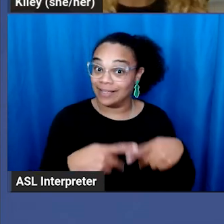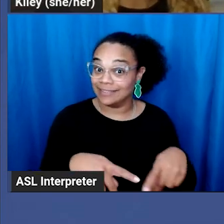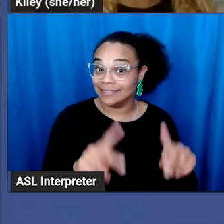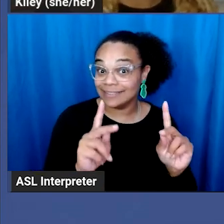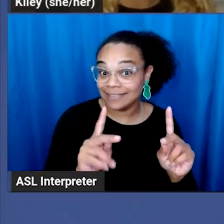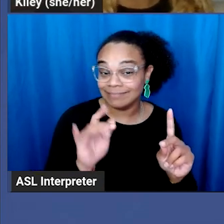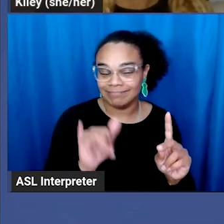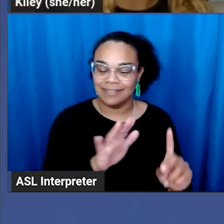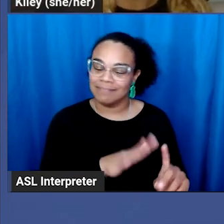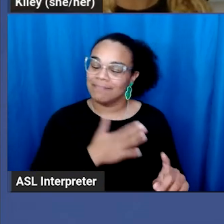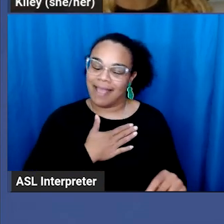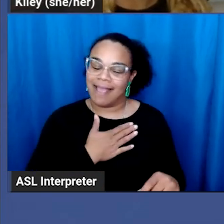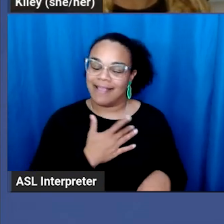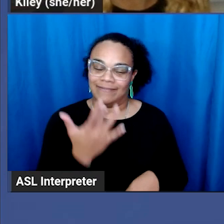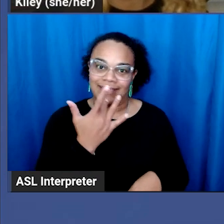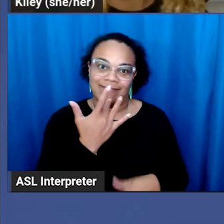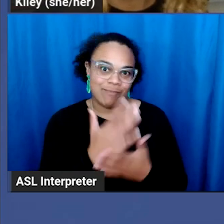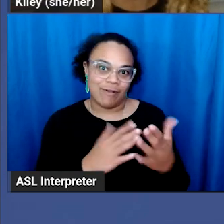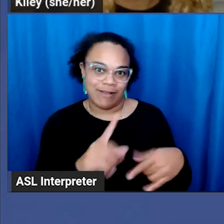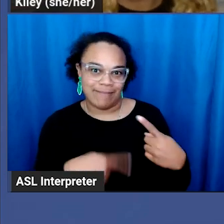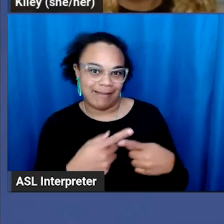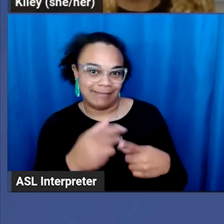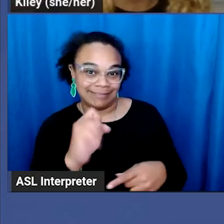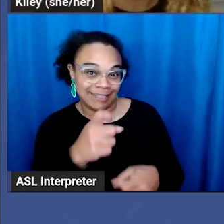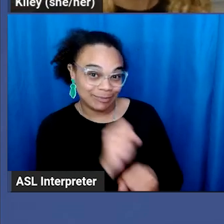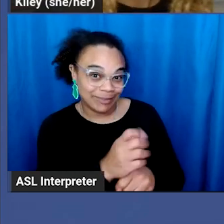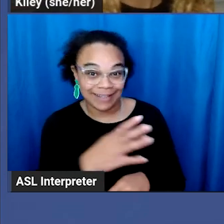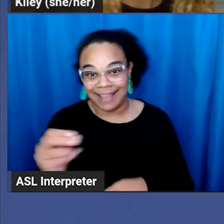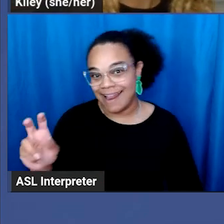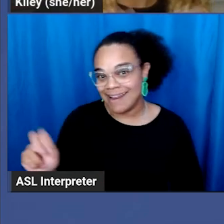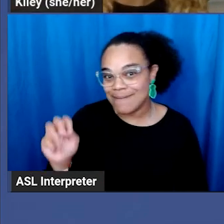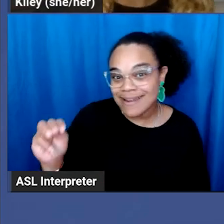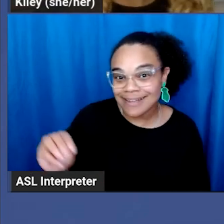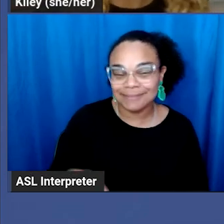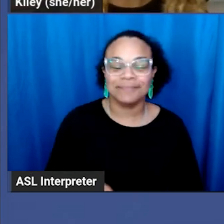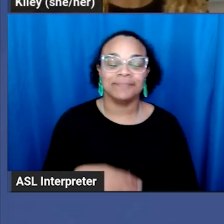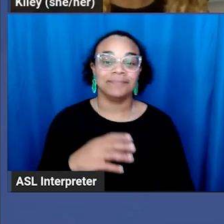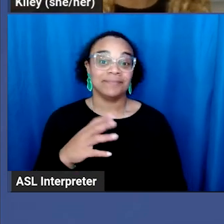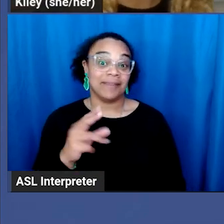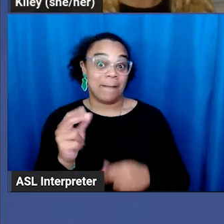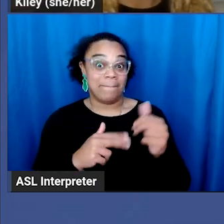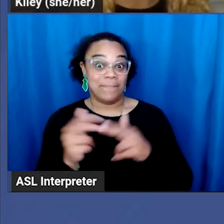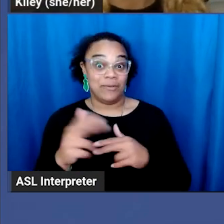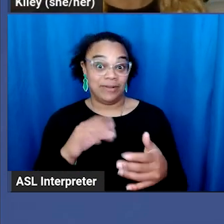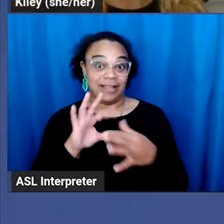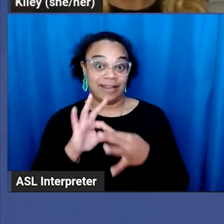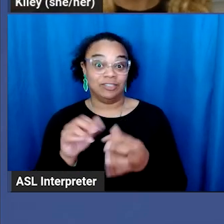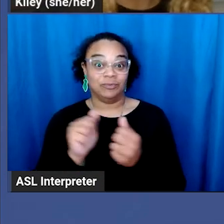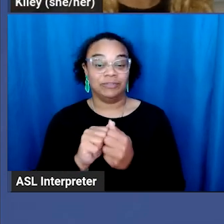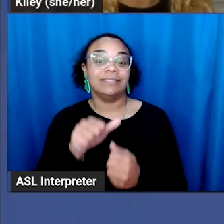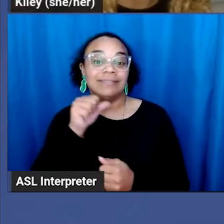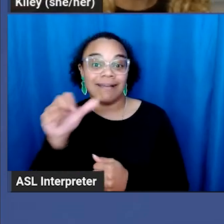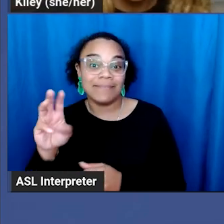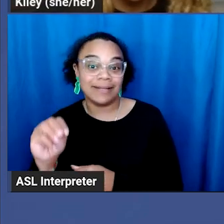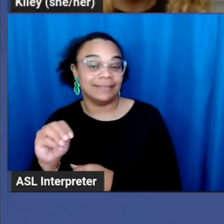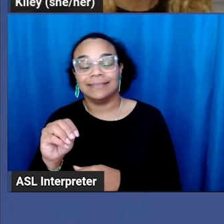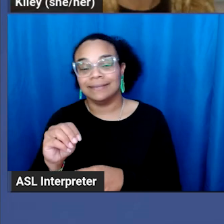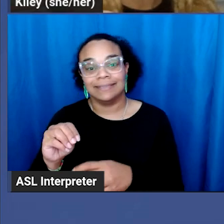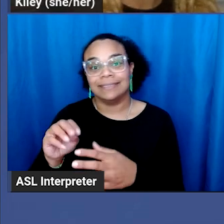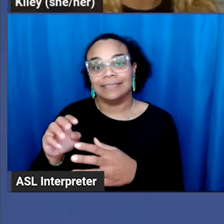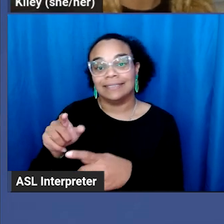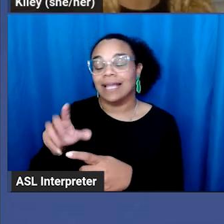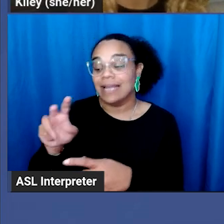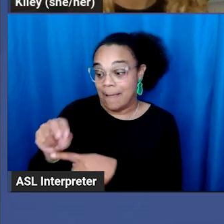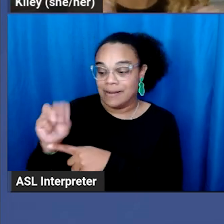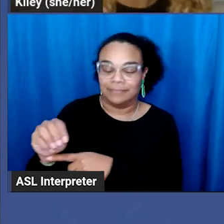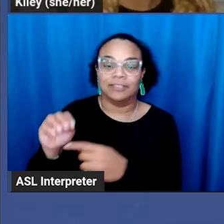my absolute favorite part about sex work and non-monogamy. And building connections within non-monogamous communities and sex work